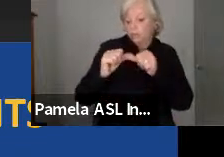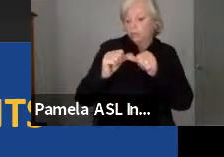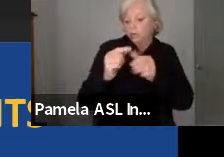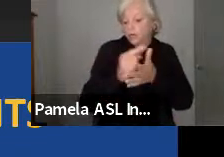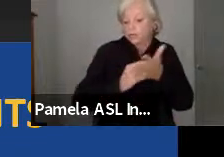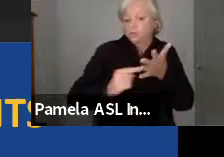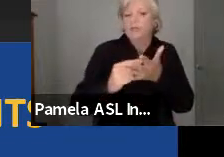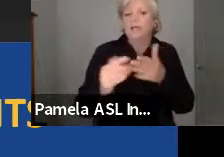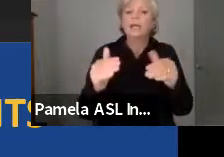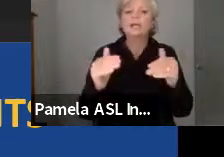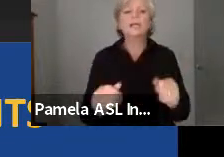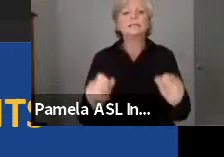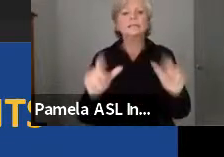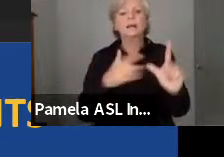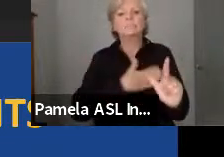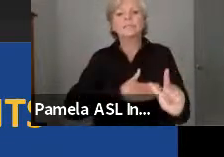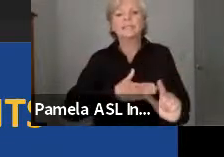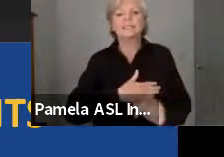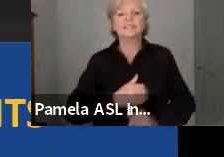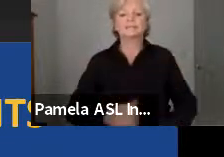slide, please.